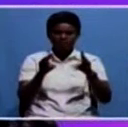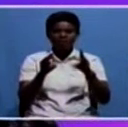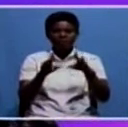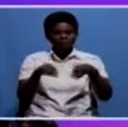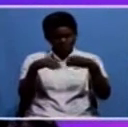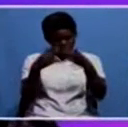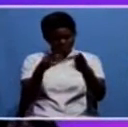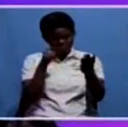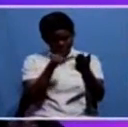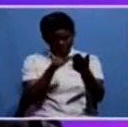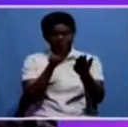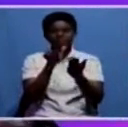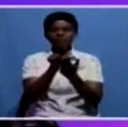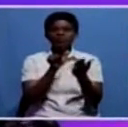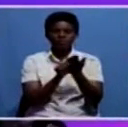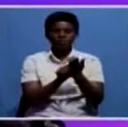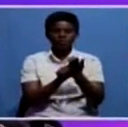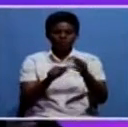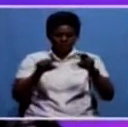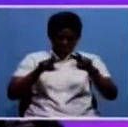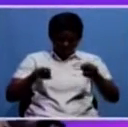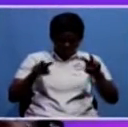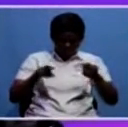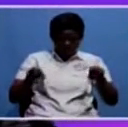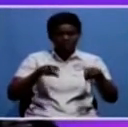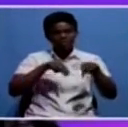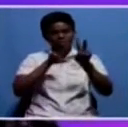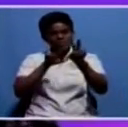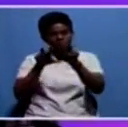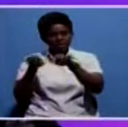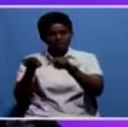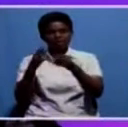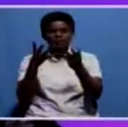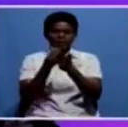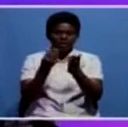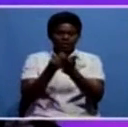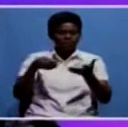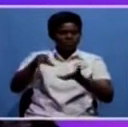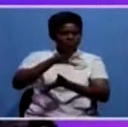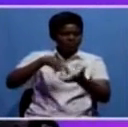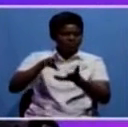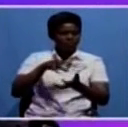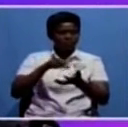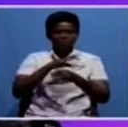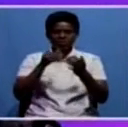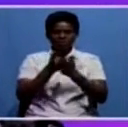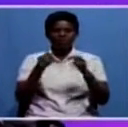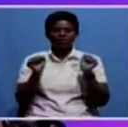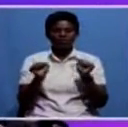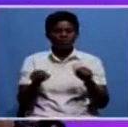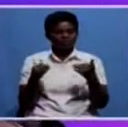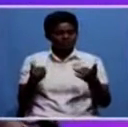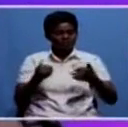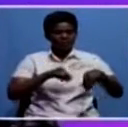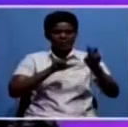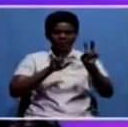provided by the law to investigate, to monitor financial flows, inflows, outflows, so that it can